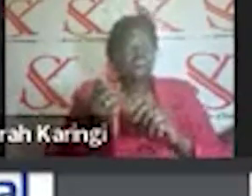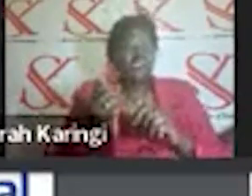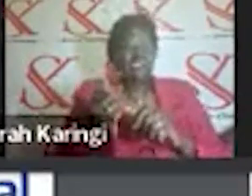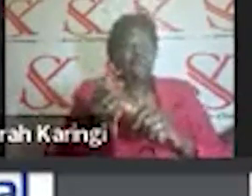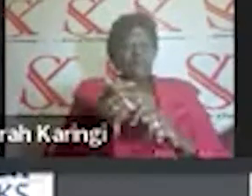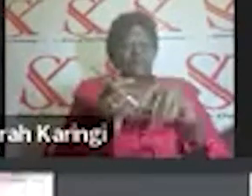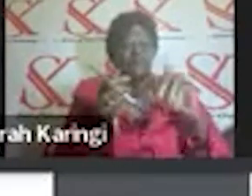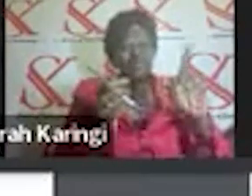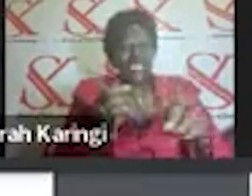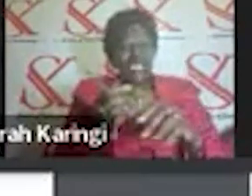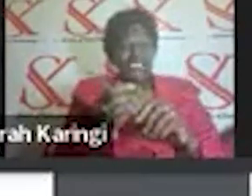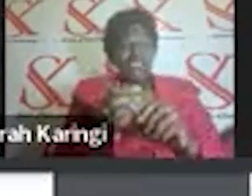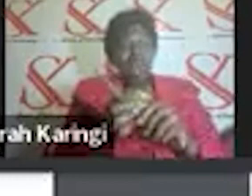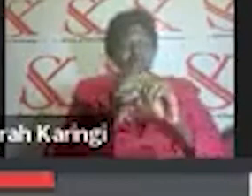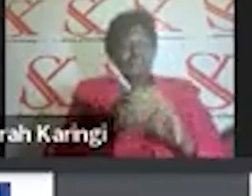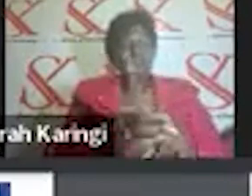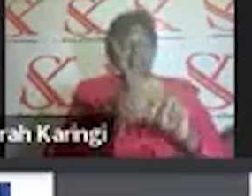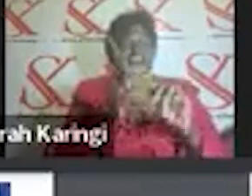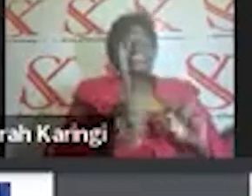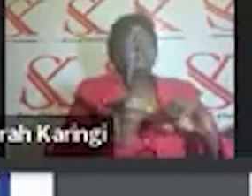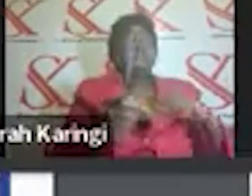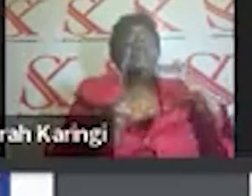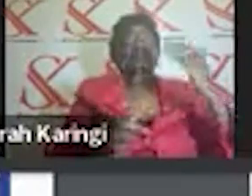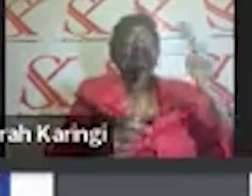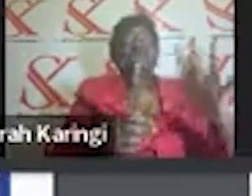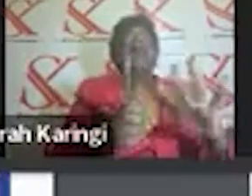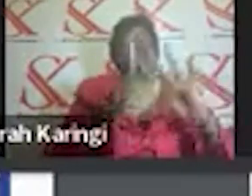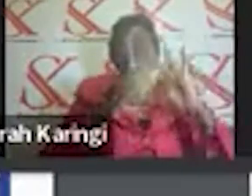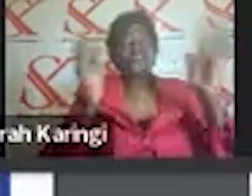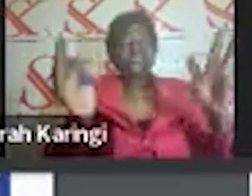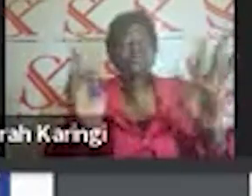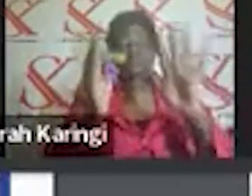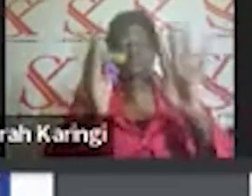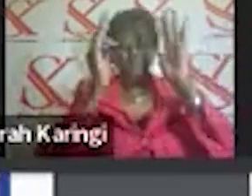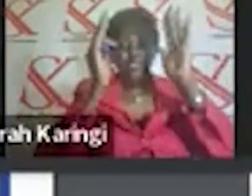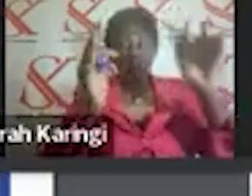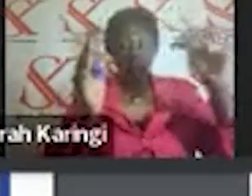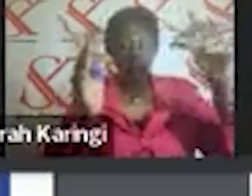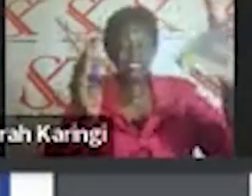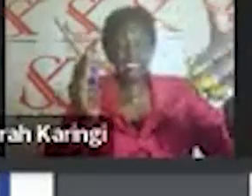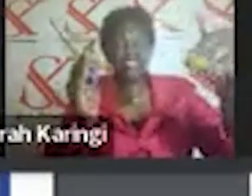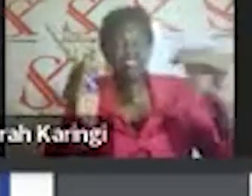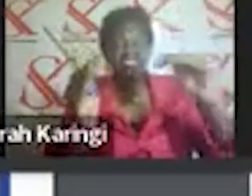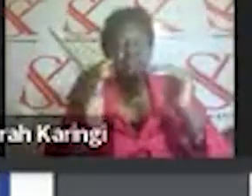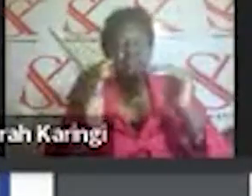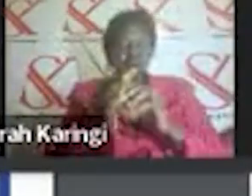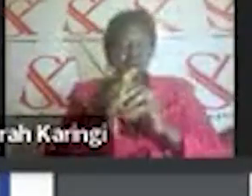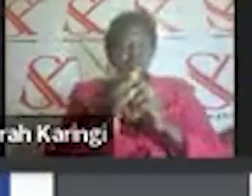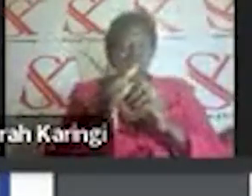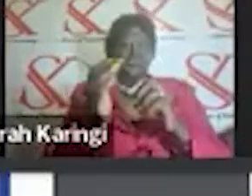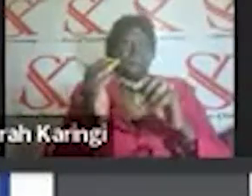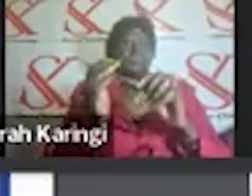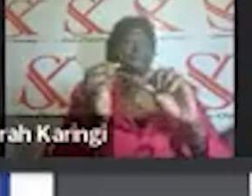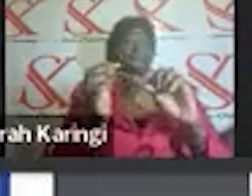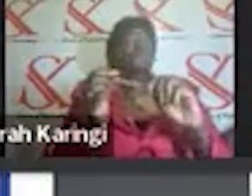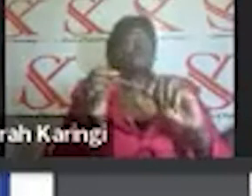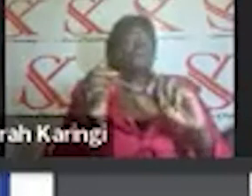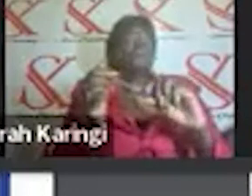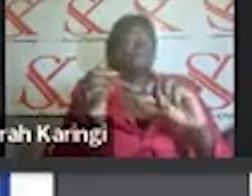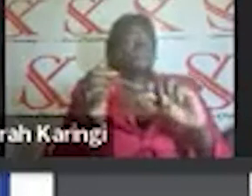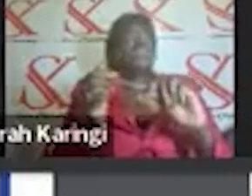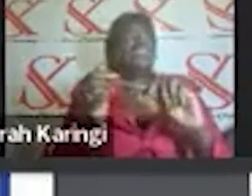knowledge that you have, of course, with task, make sure your task, of course, is to make sure that, of course, whatever we have discussed here is what you are going to do.